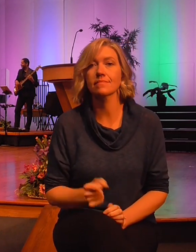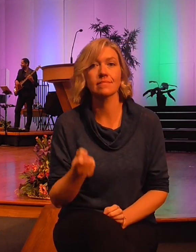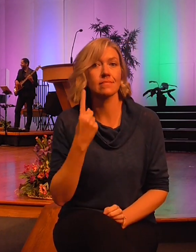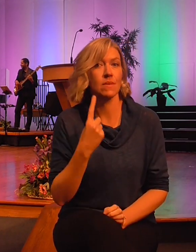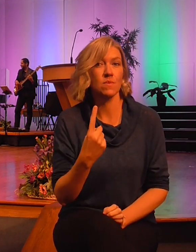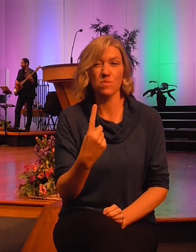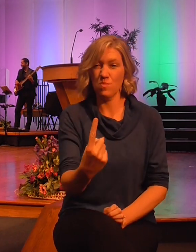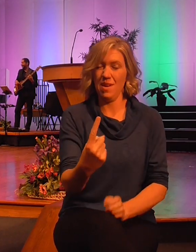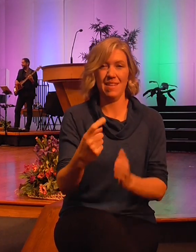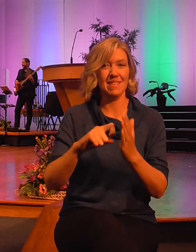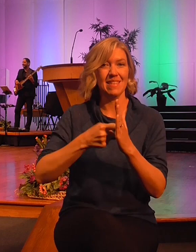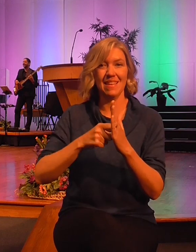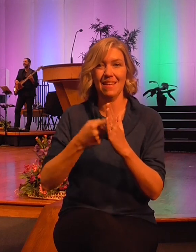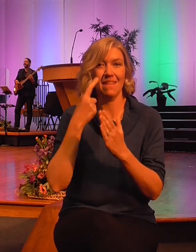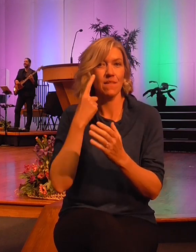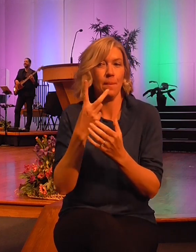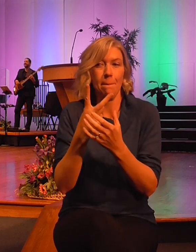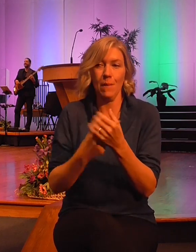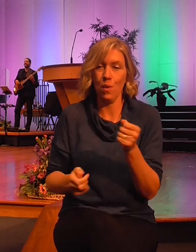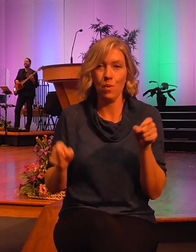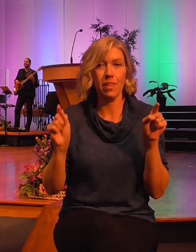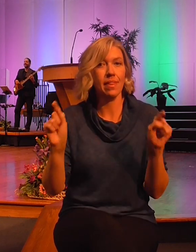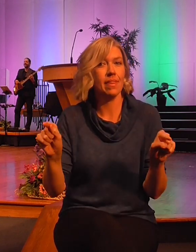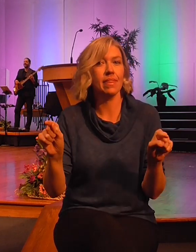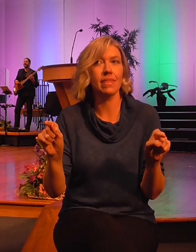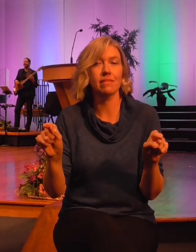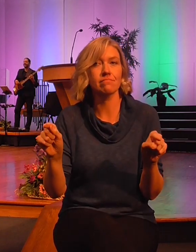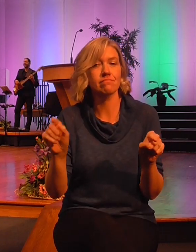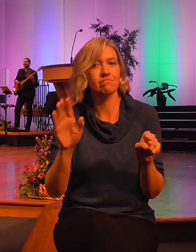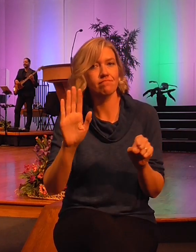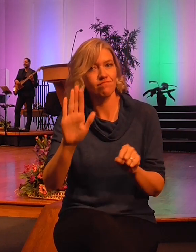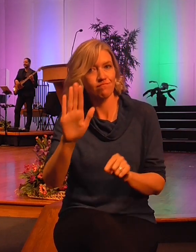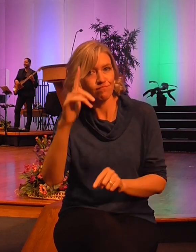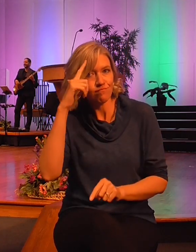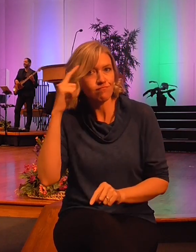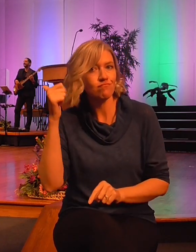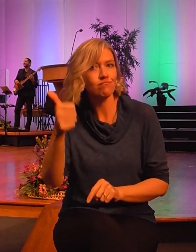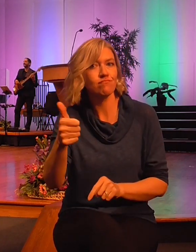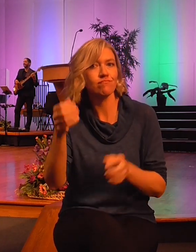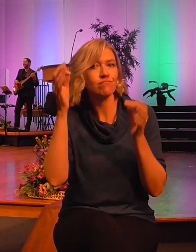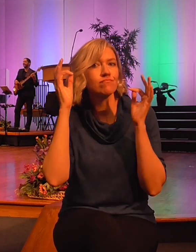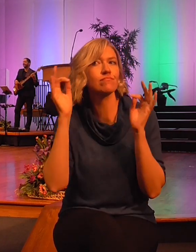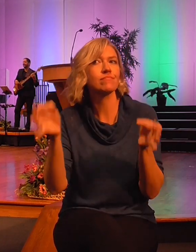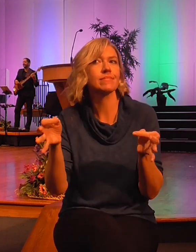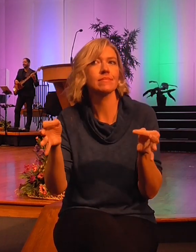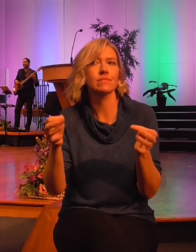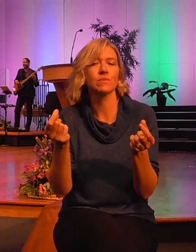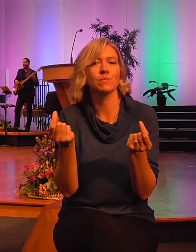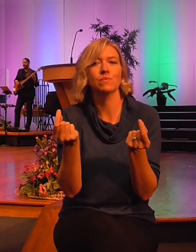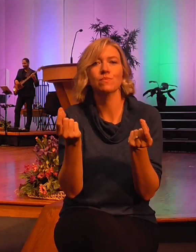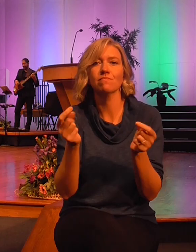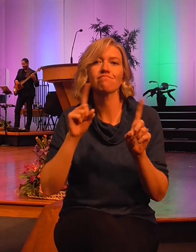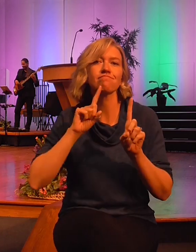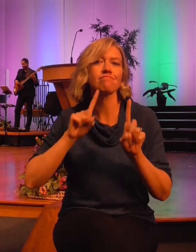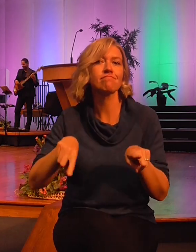Just one key unlocks them both. It's there at your command.